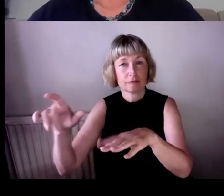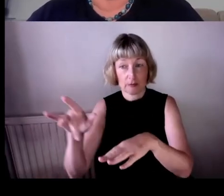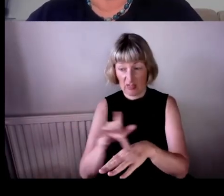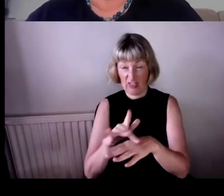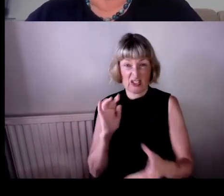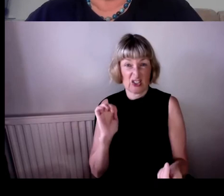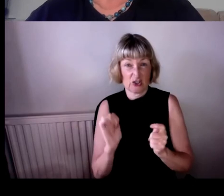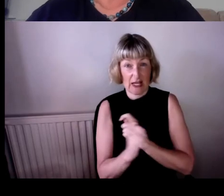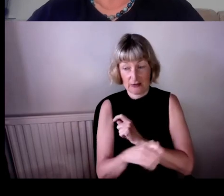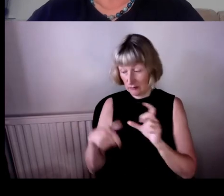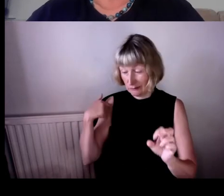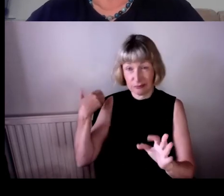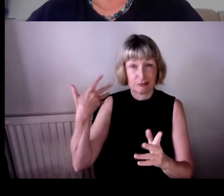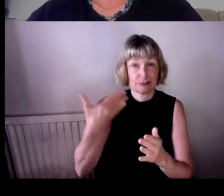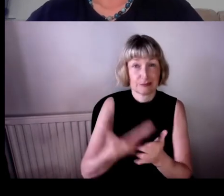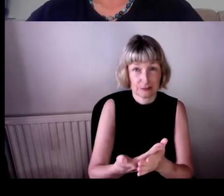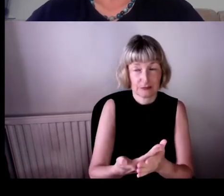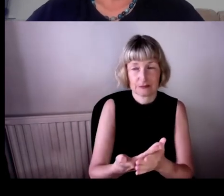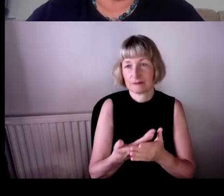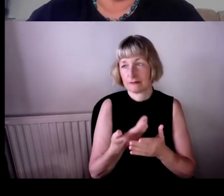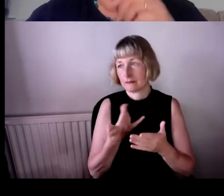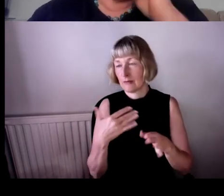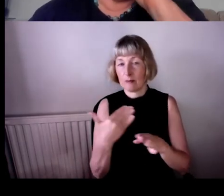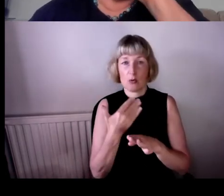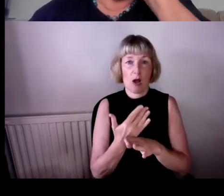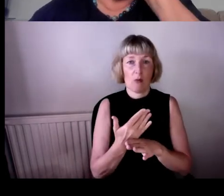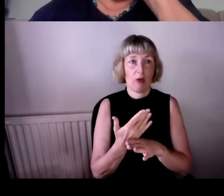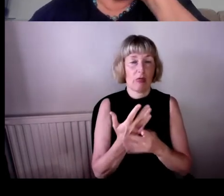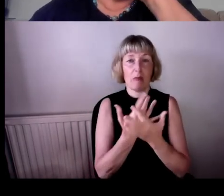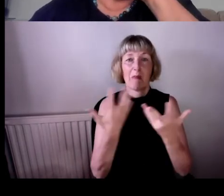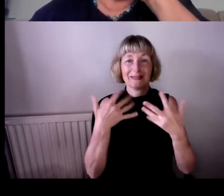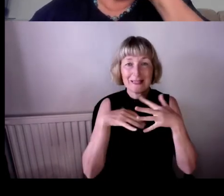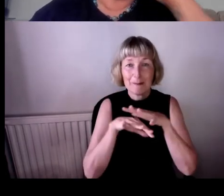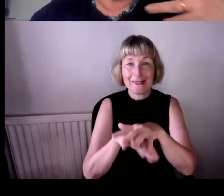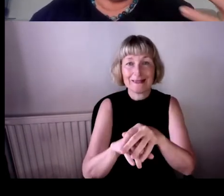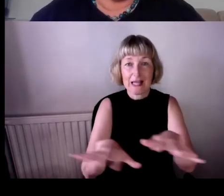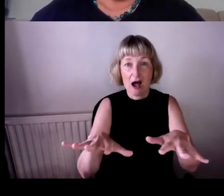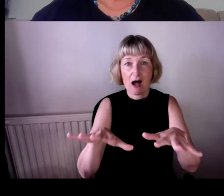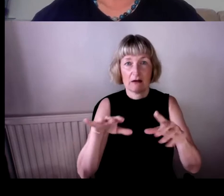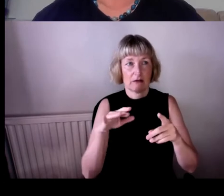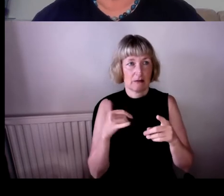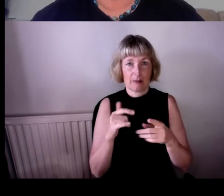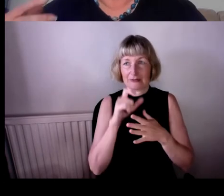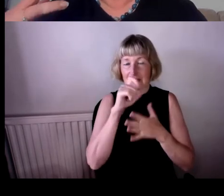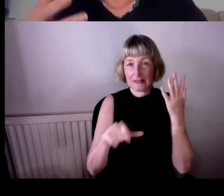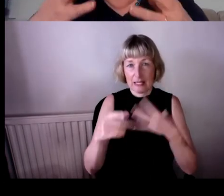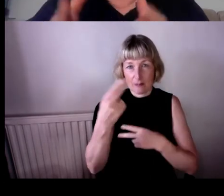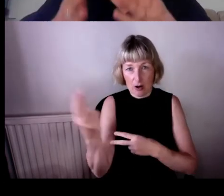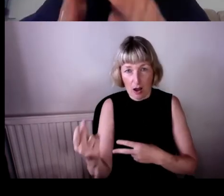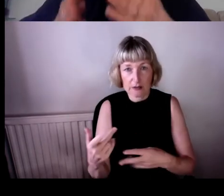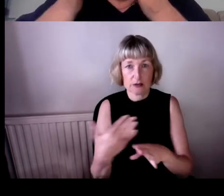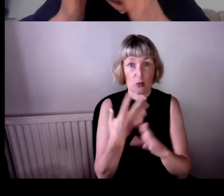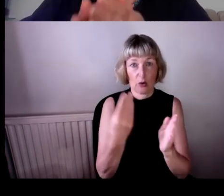found different challenges. We might be working with multimedia. We might be working with disabled artists. We might be, I mean, we